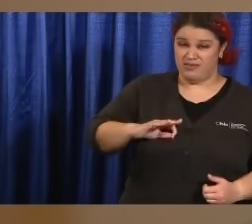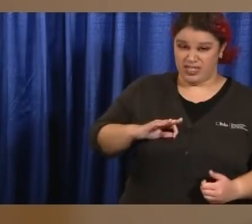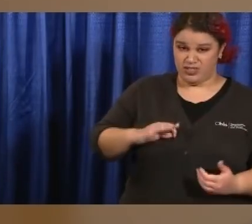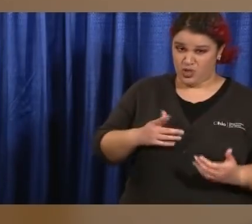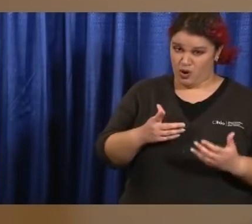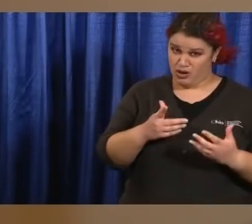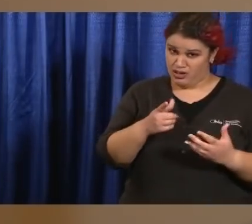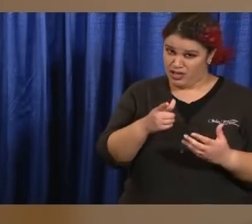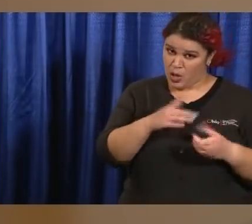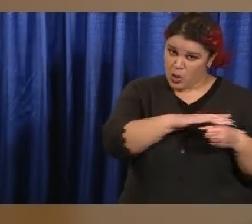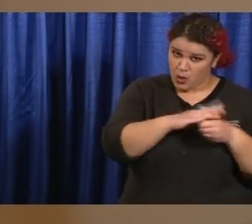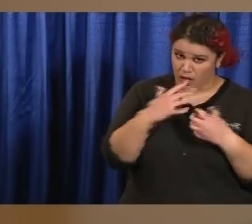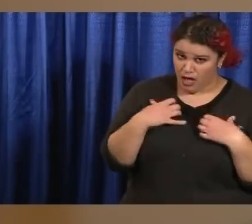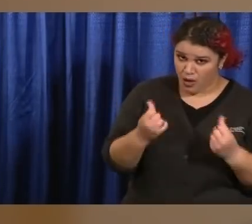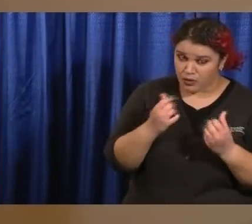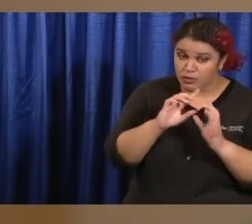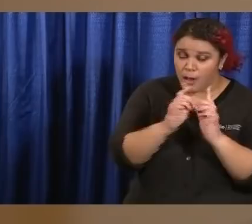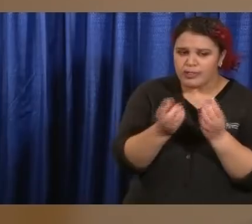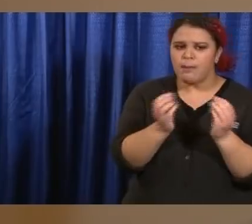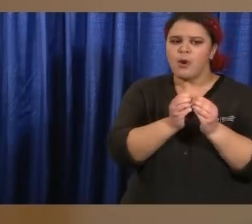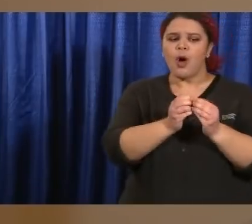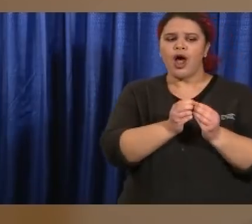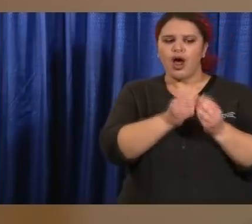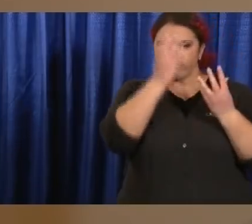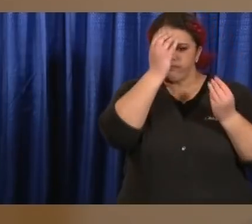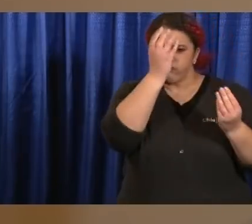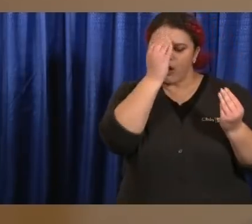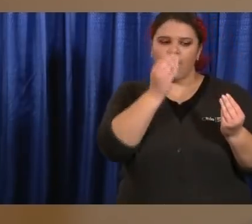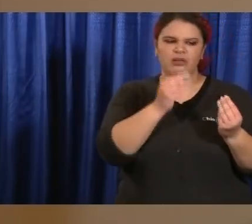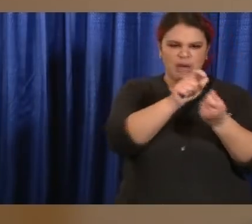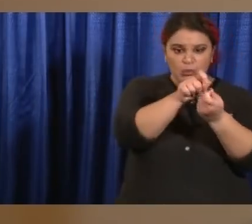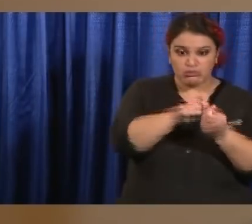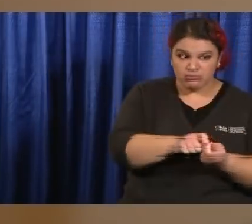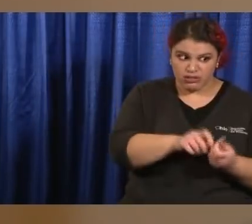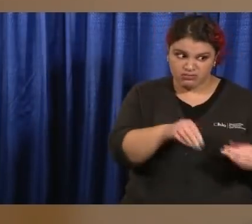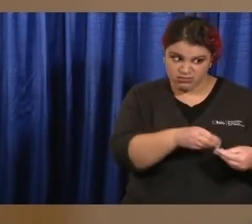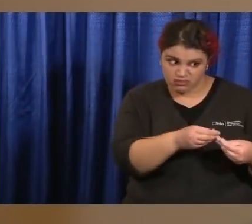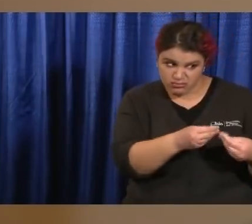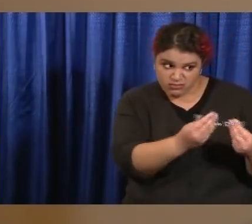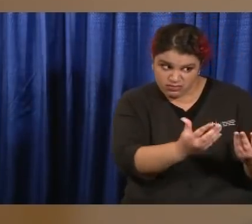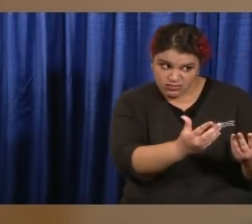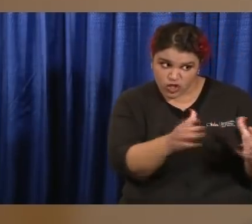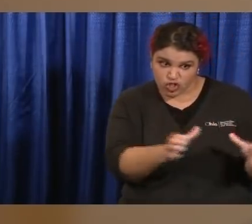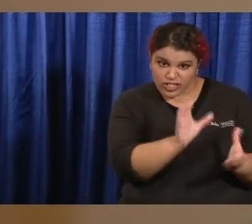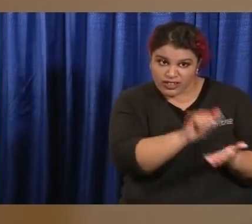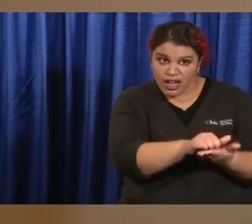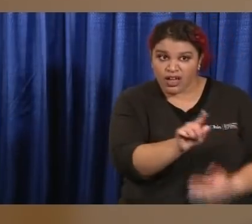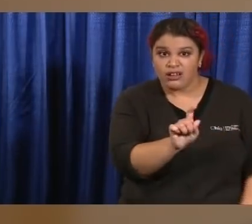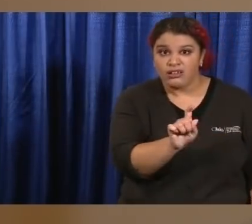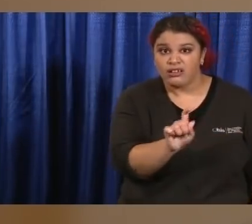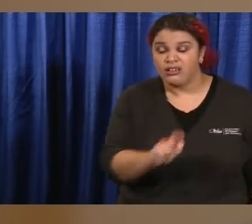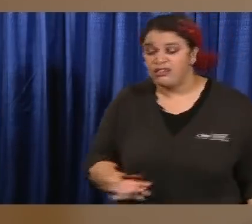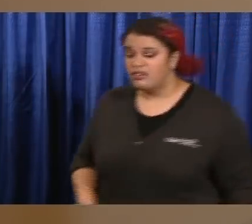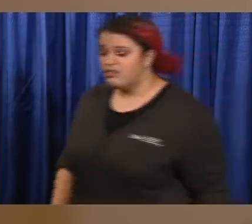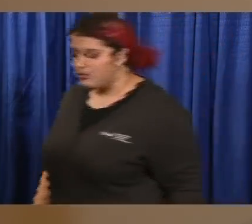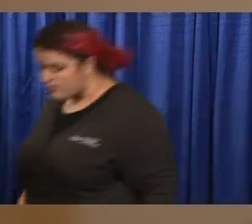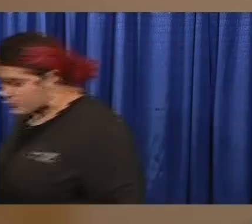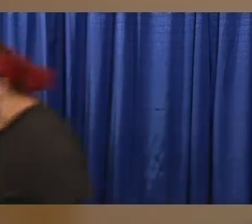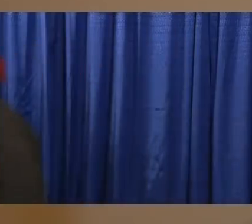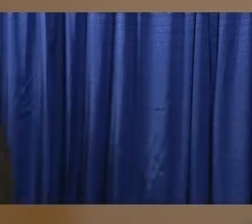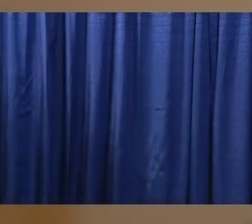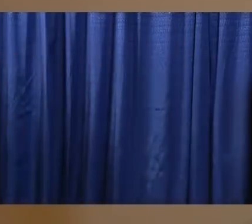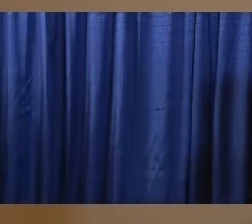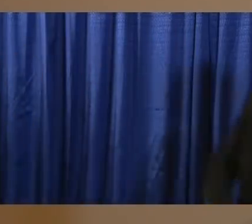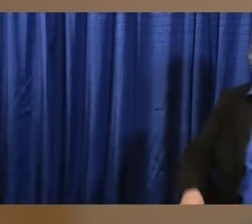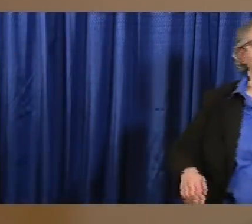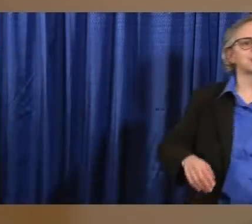thank you, Laura. We're working so closely with our local health departments, and it really is situation